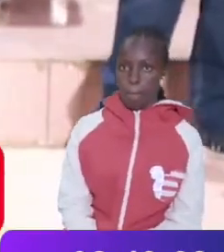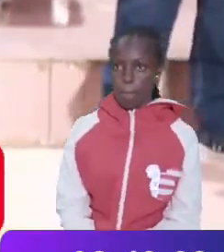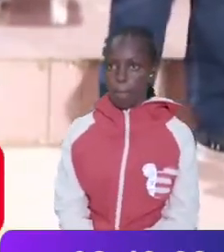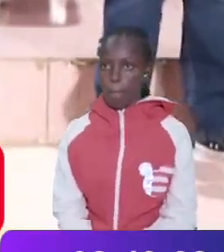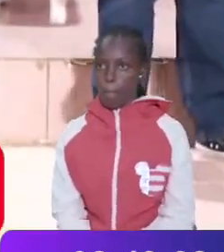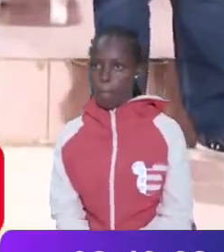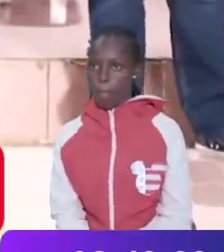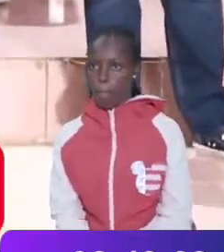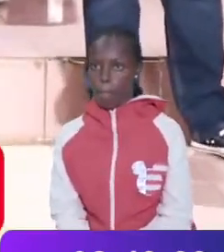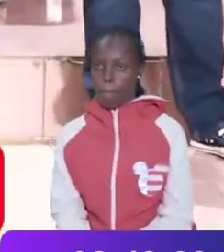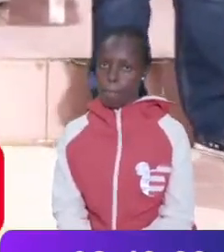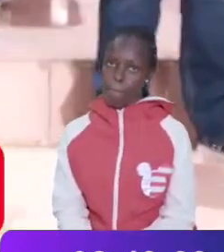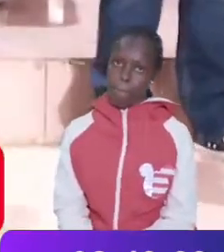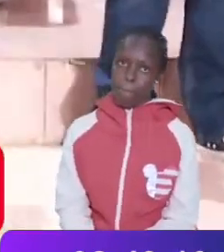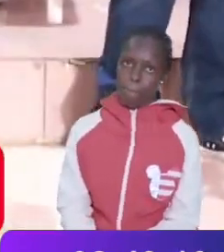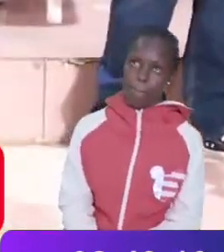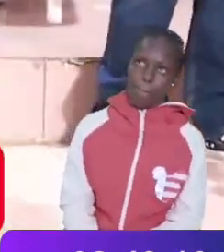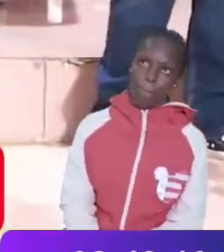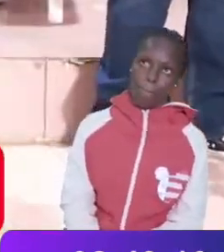Father. Oh,